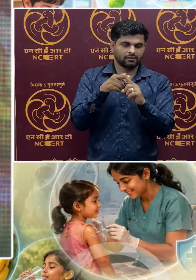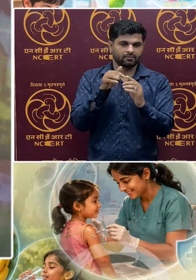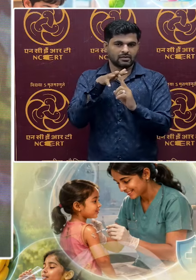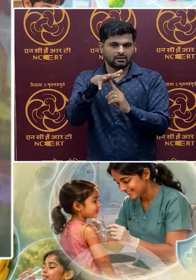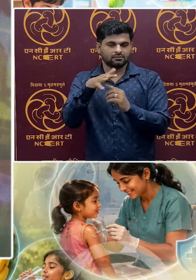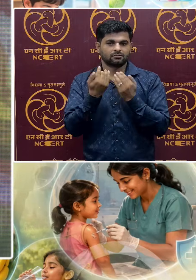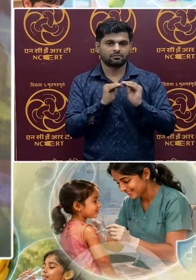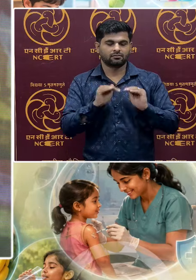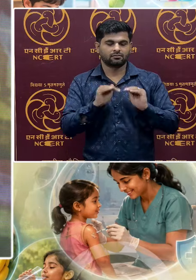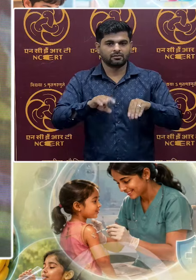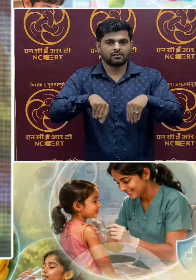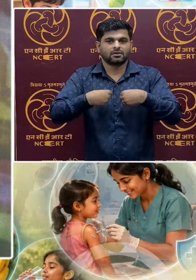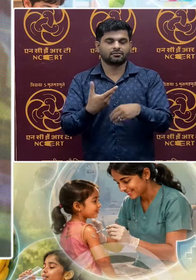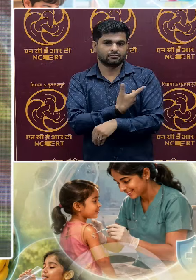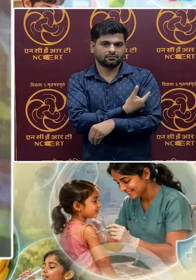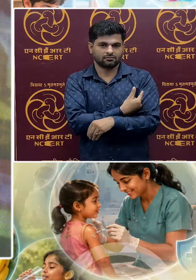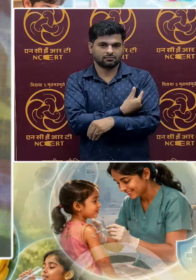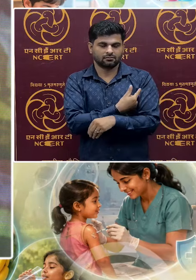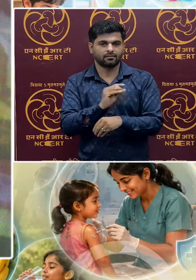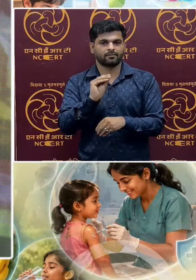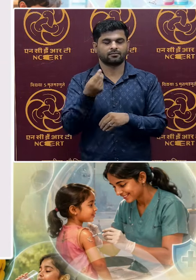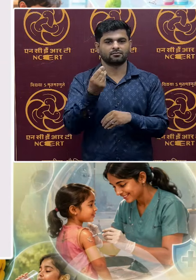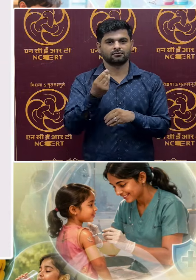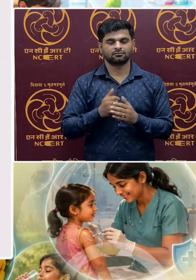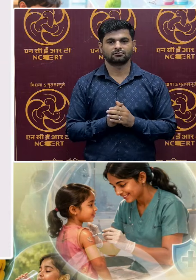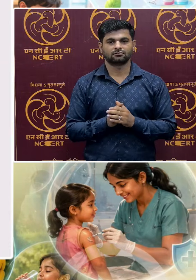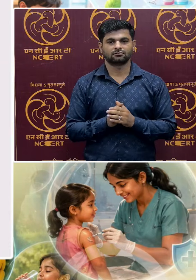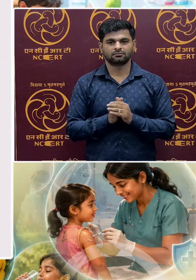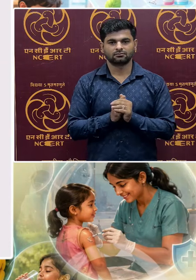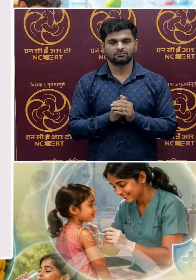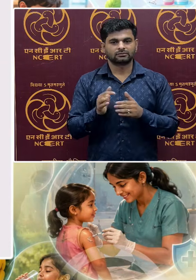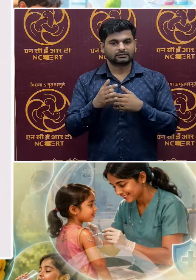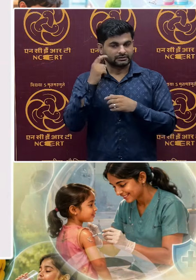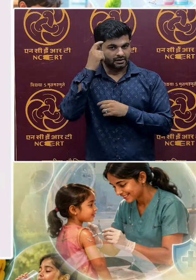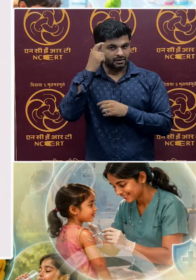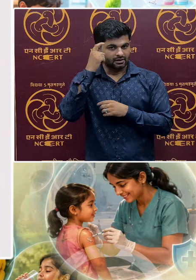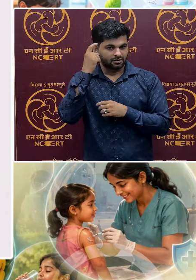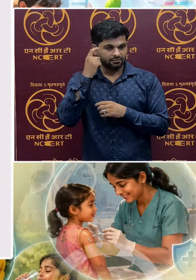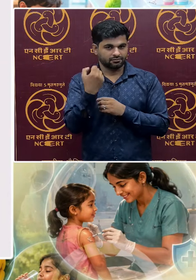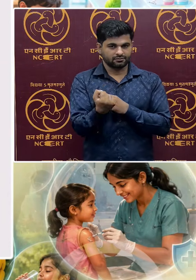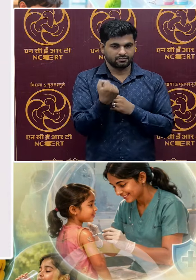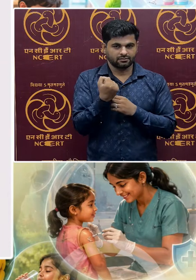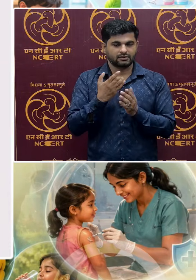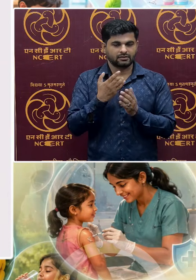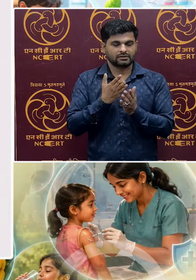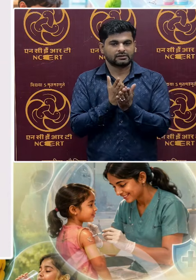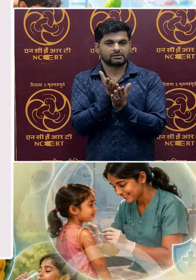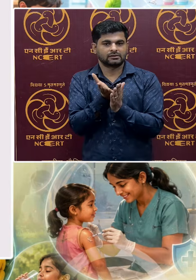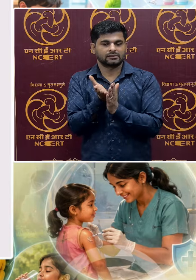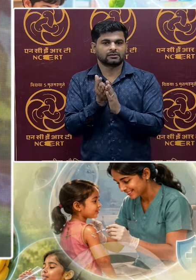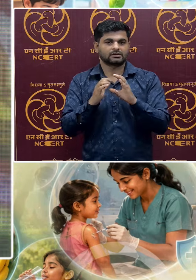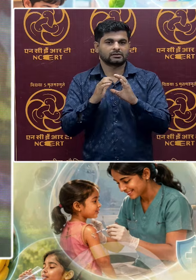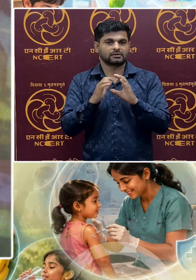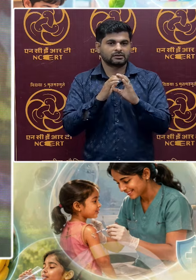So giving vaccine is the best and the, I think, strongest way we can prevent these